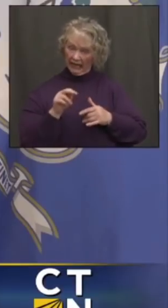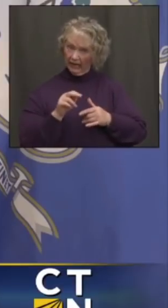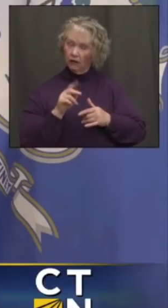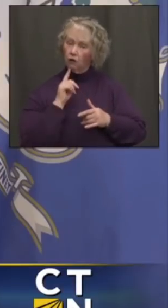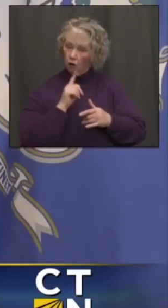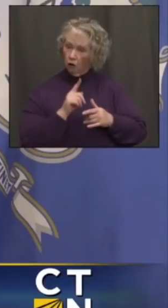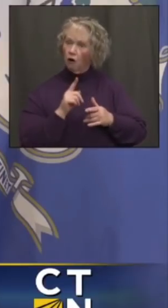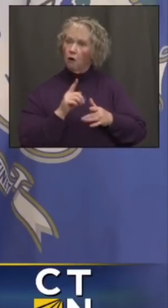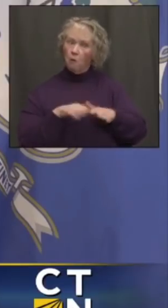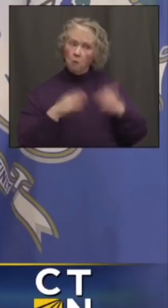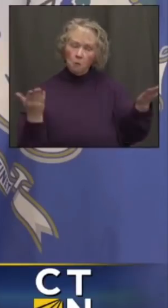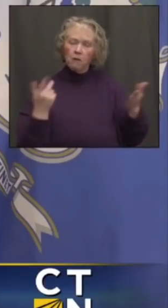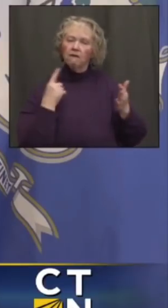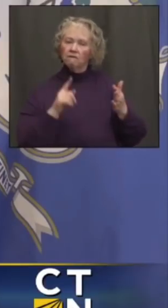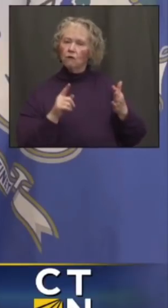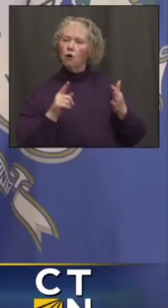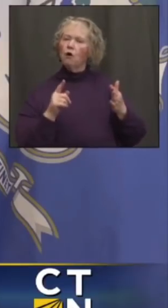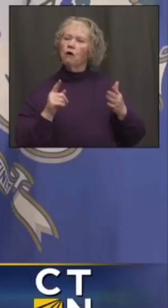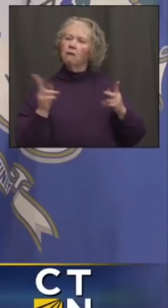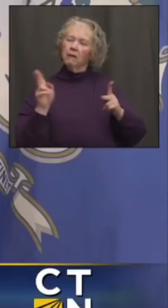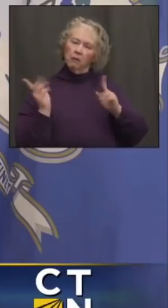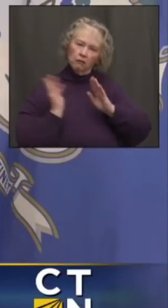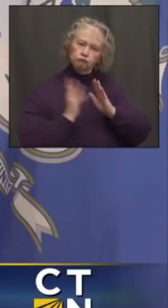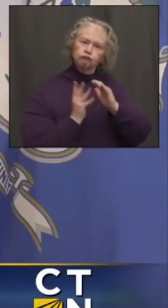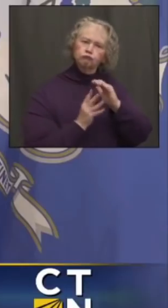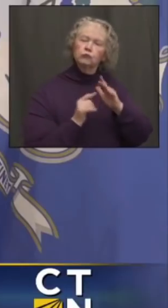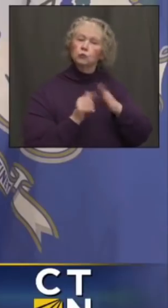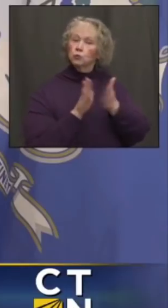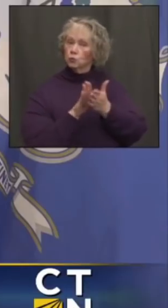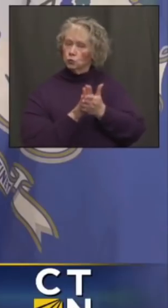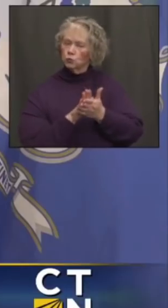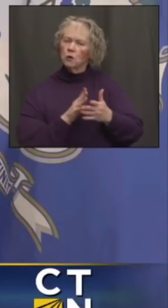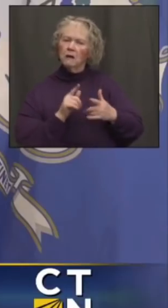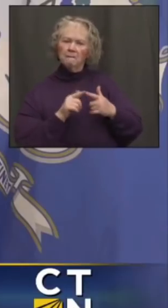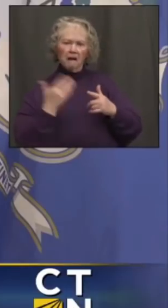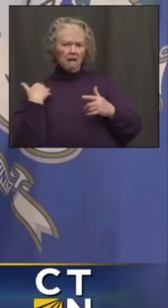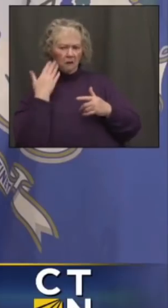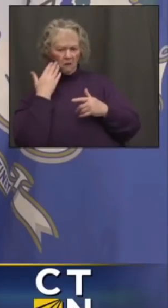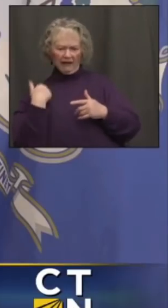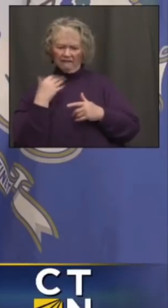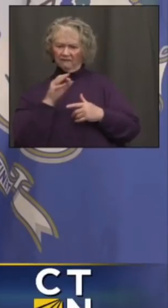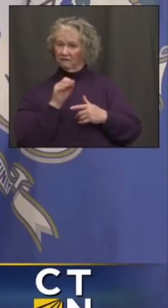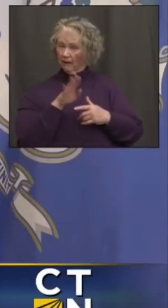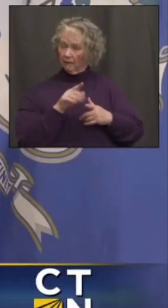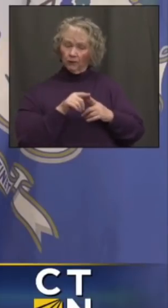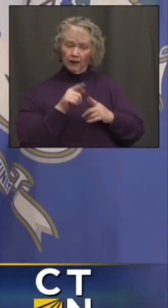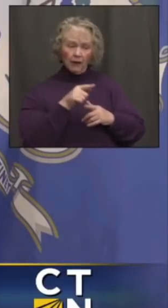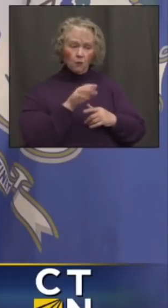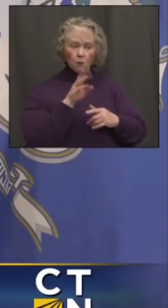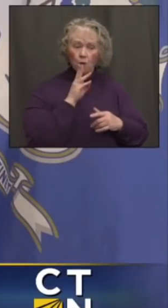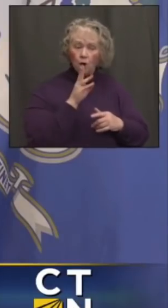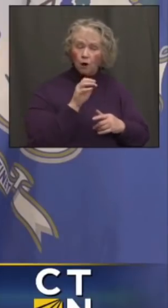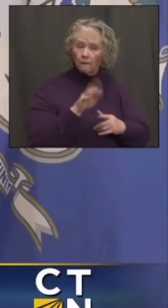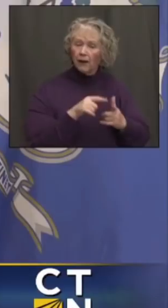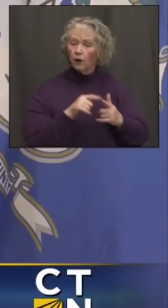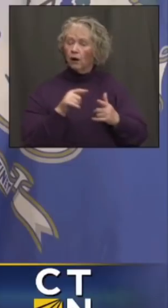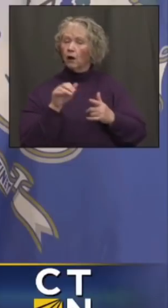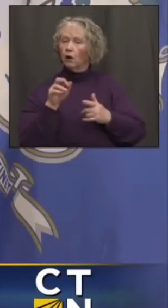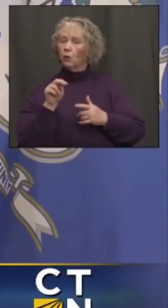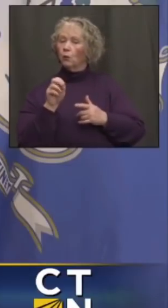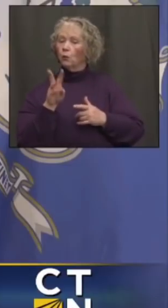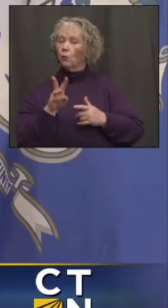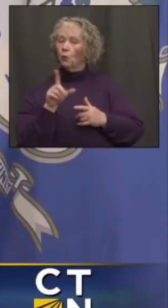need to mandate this. I think a lot of people want to get vaccinated. Then staying with schools, as you mentioned, about 90% of the